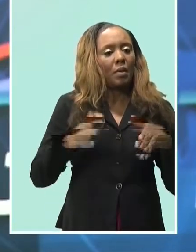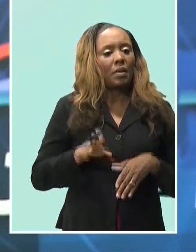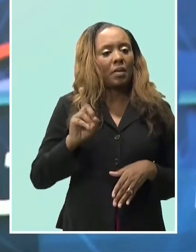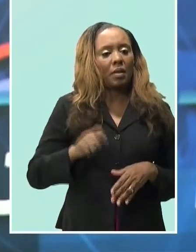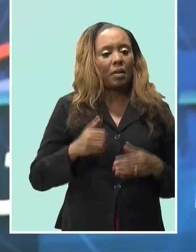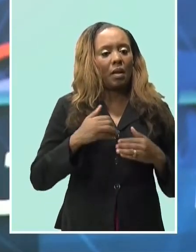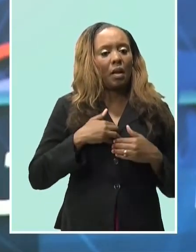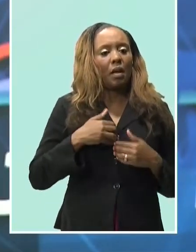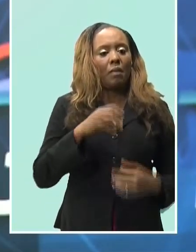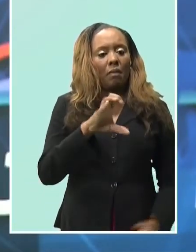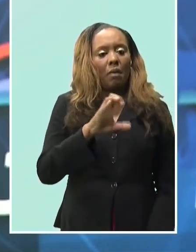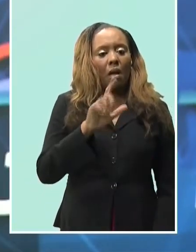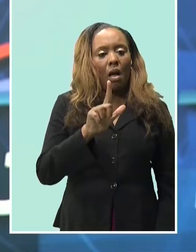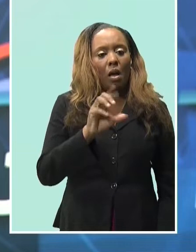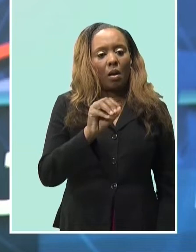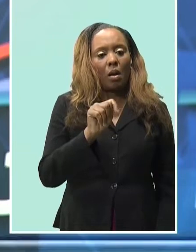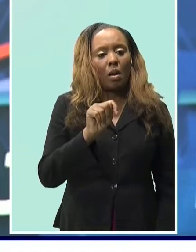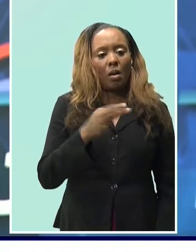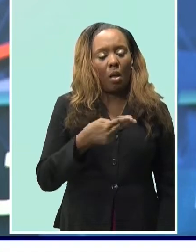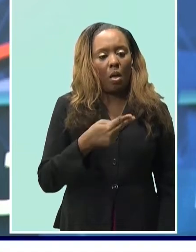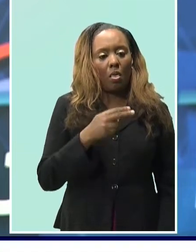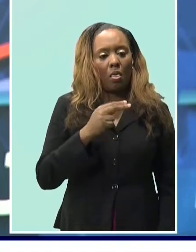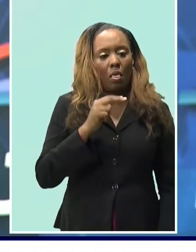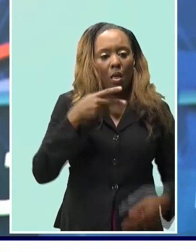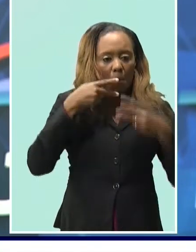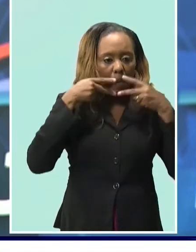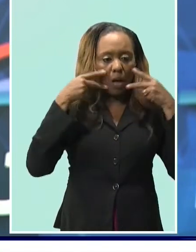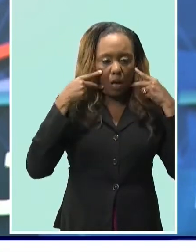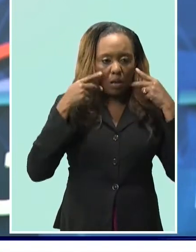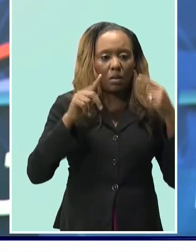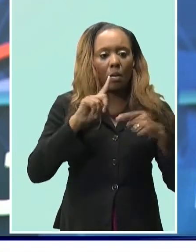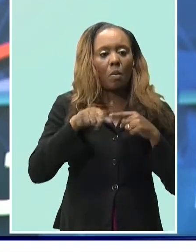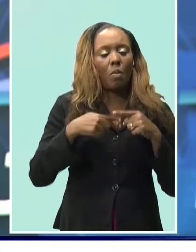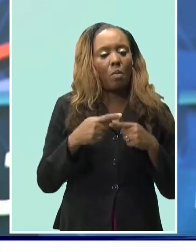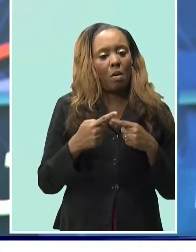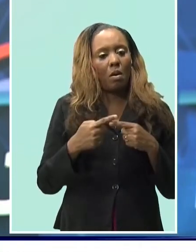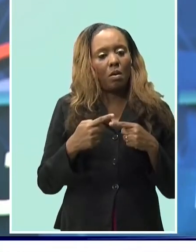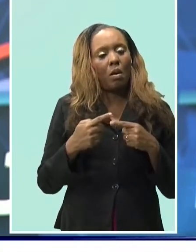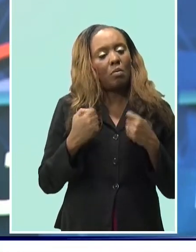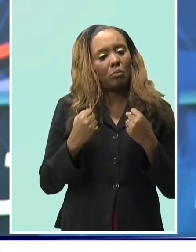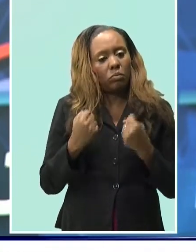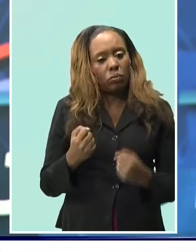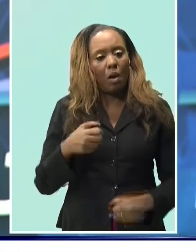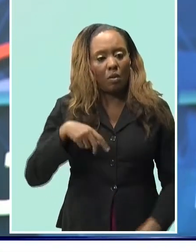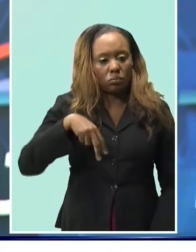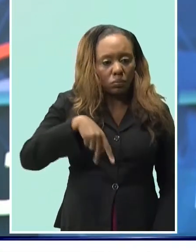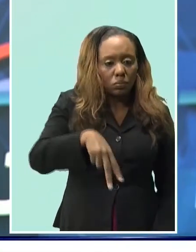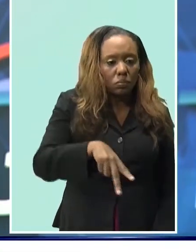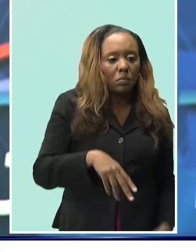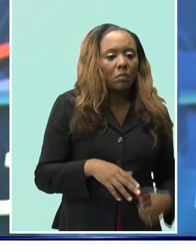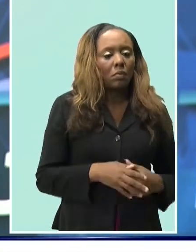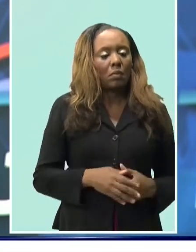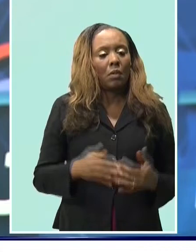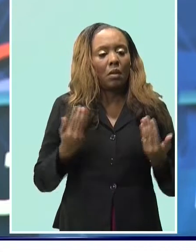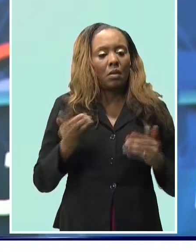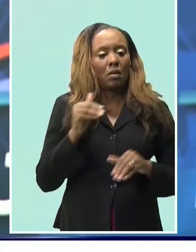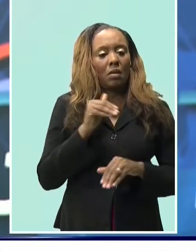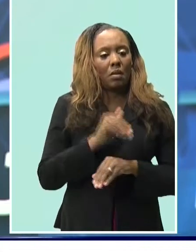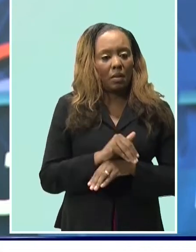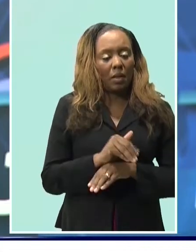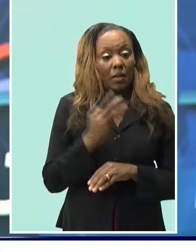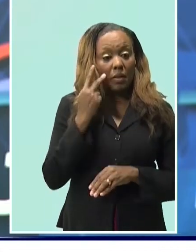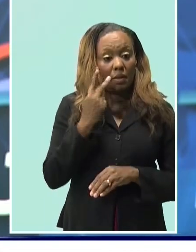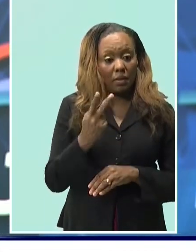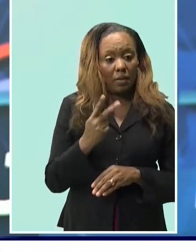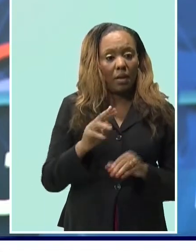cloth face masks for added protection while on the road. In tonight's edition of Coping with COVID-19, Shane Jones